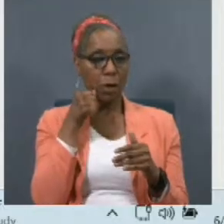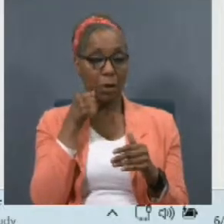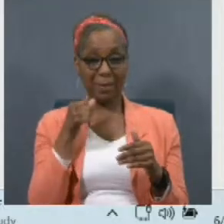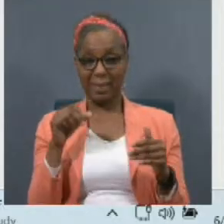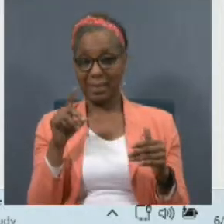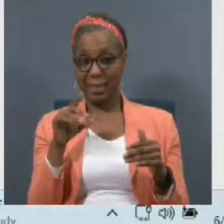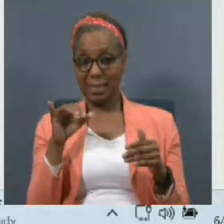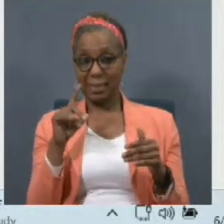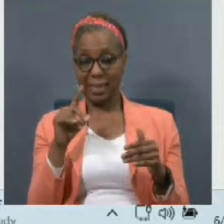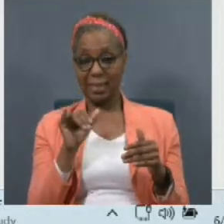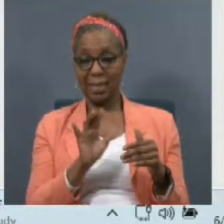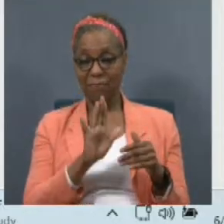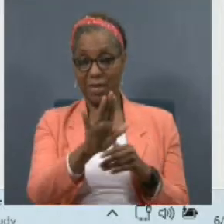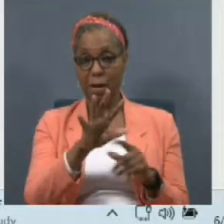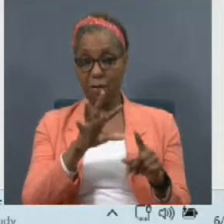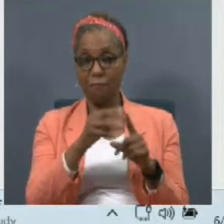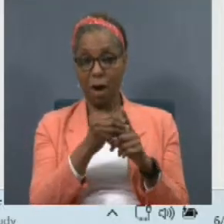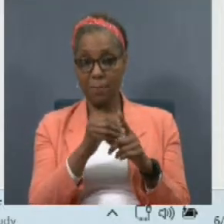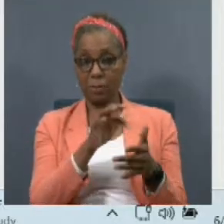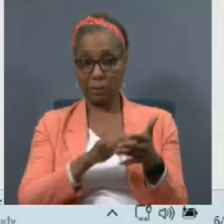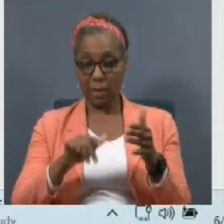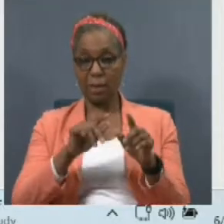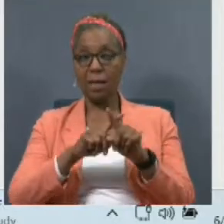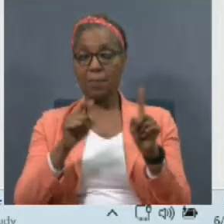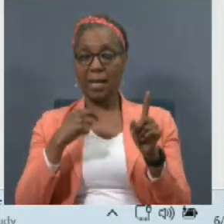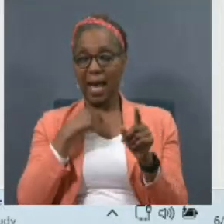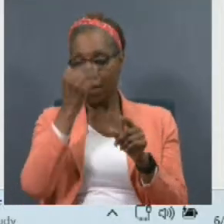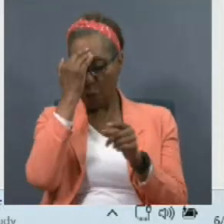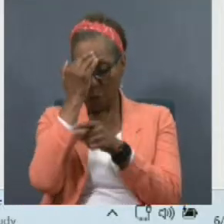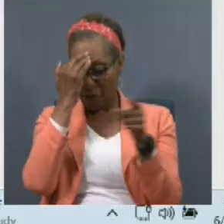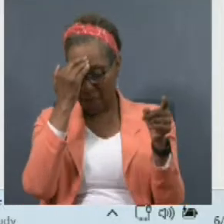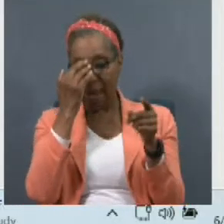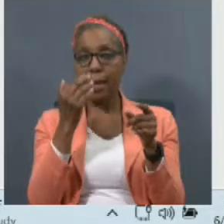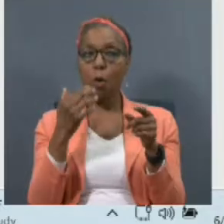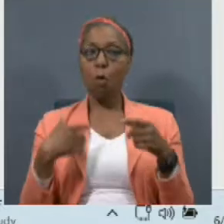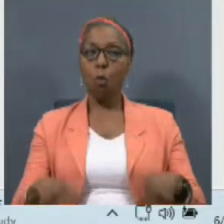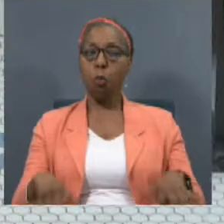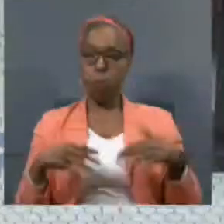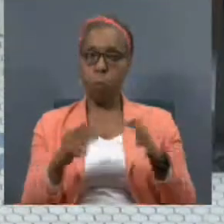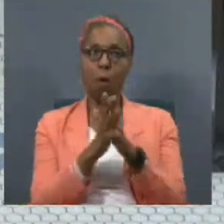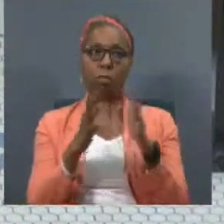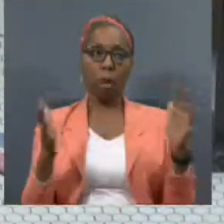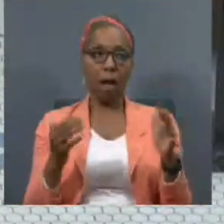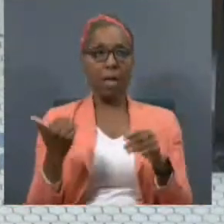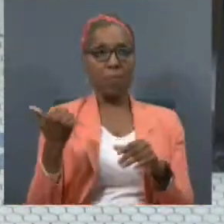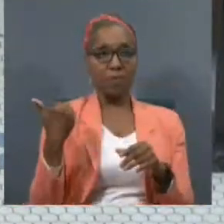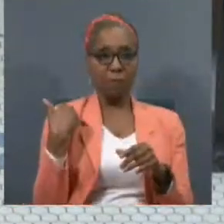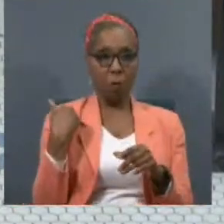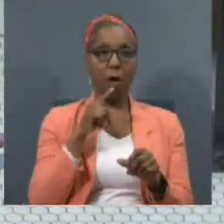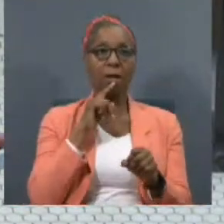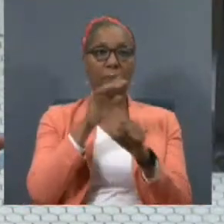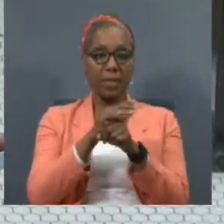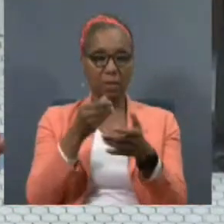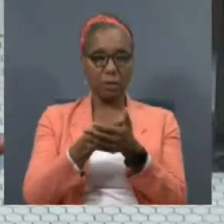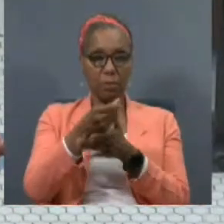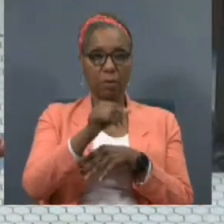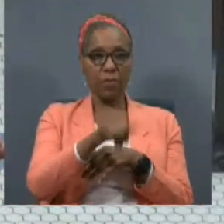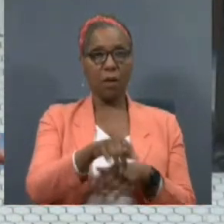did their environmental studies, I know for a fact that they did do significant environmental diligence before committing to purchasing